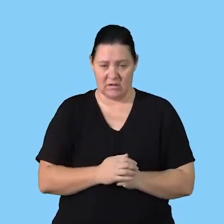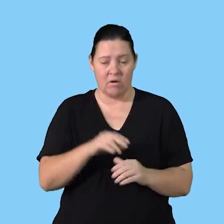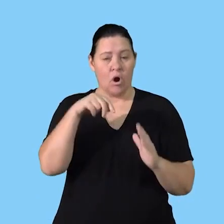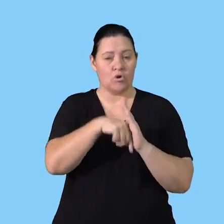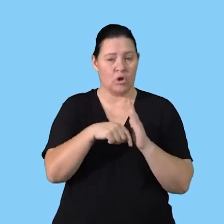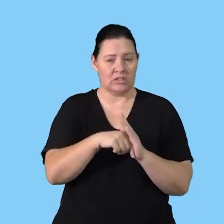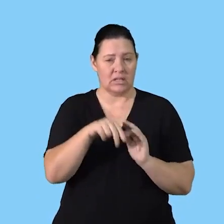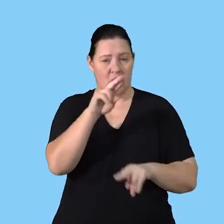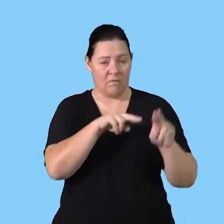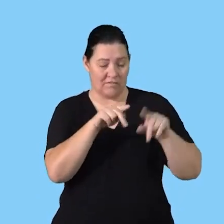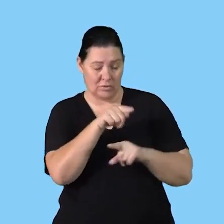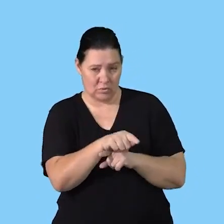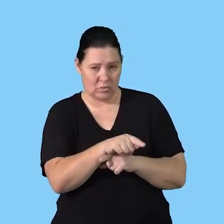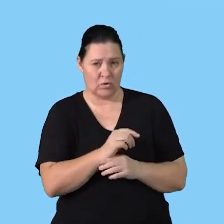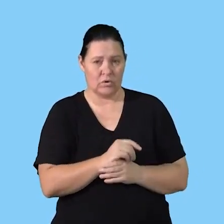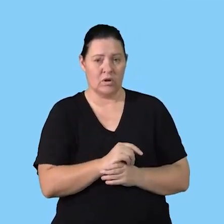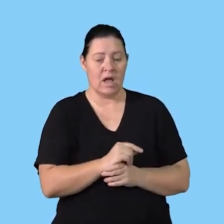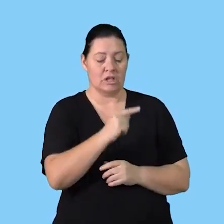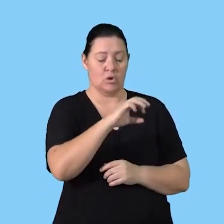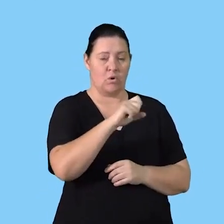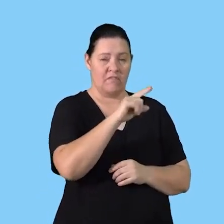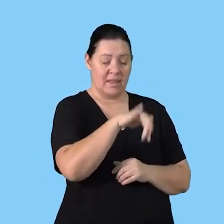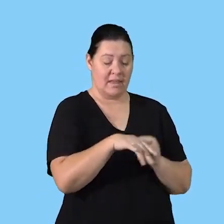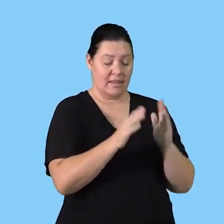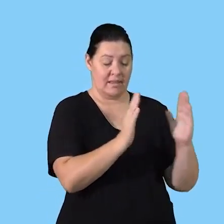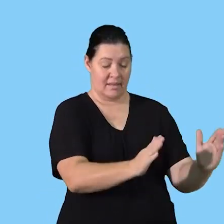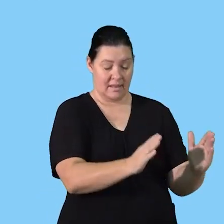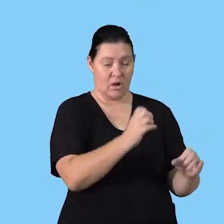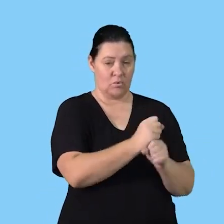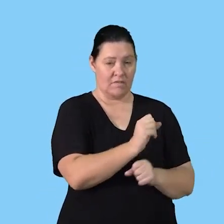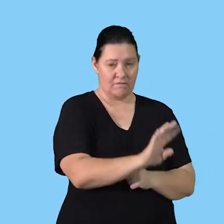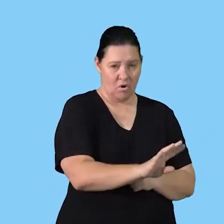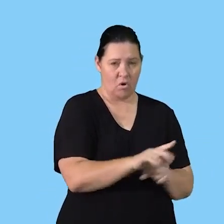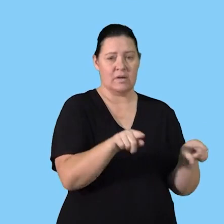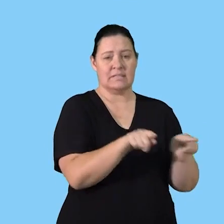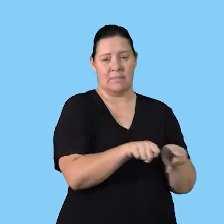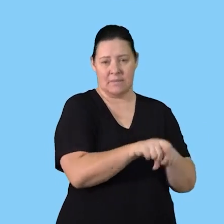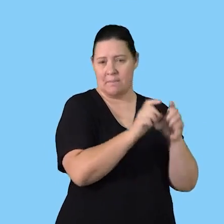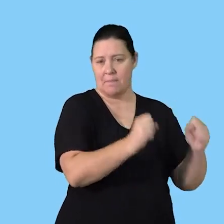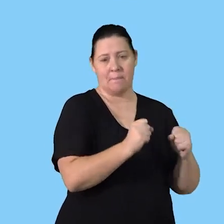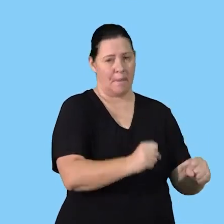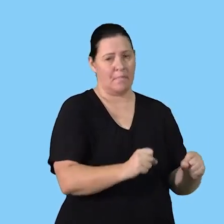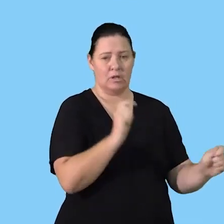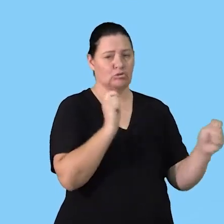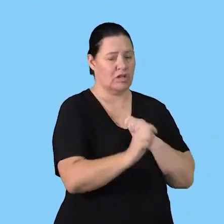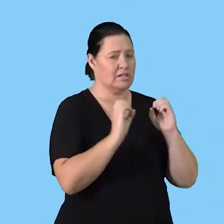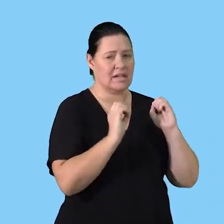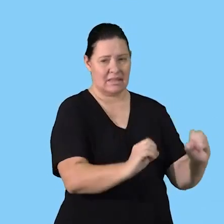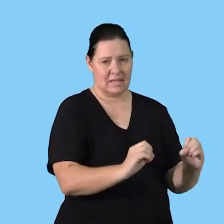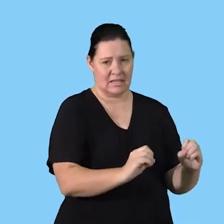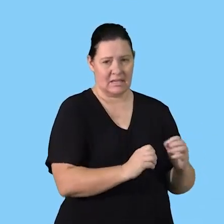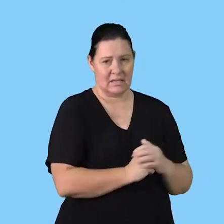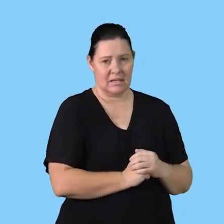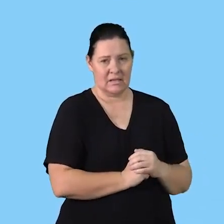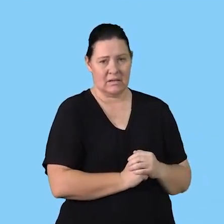content overview, the topics that we have in geography, Grade 4, will stay the same. There are no changes. We will have